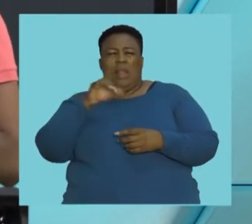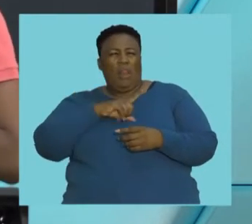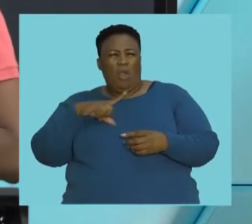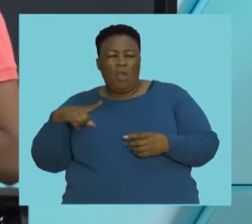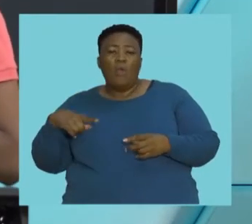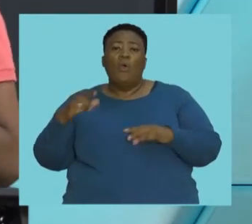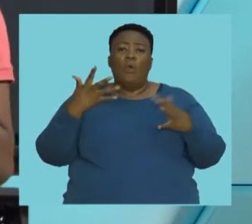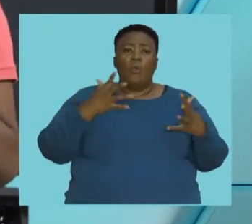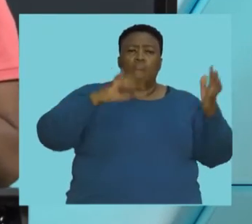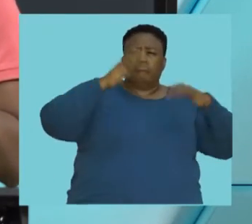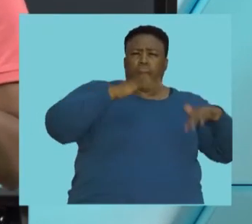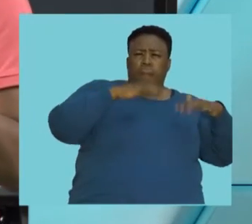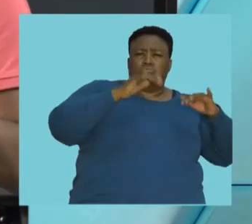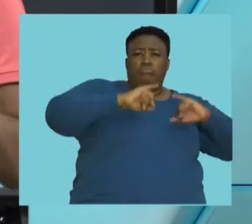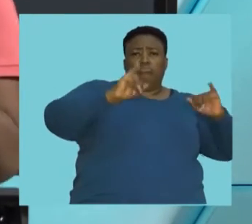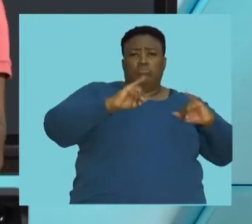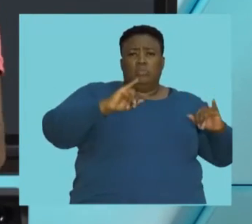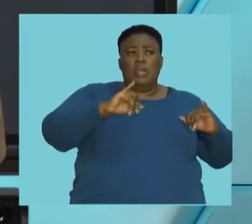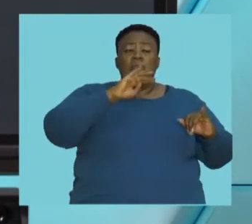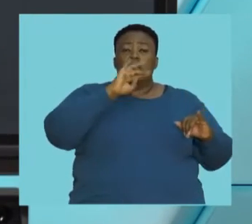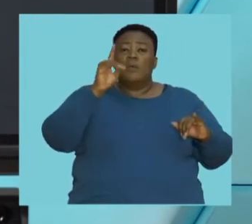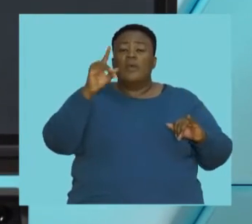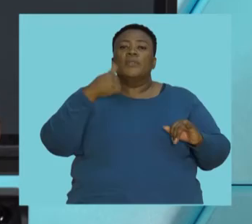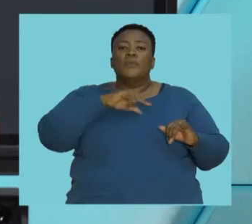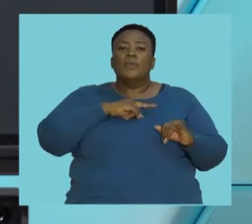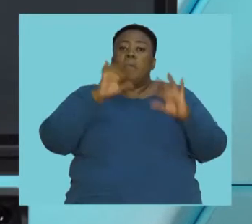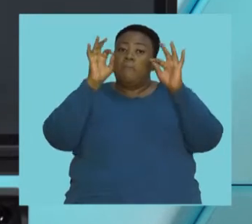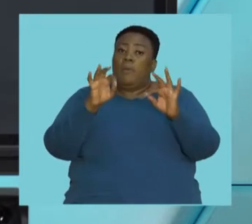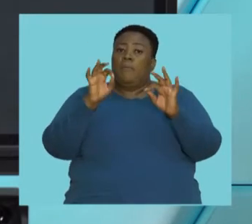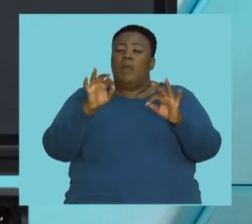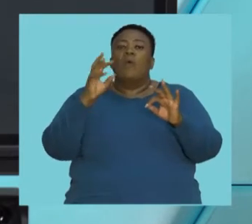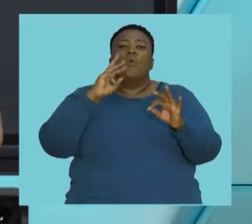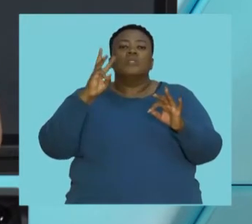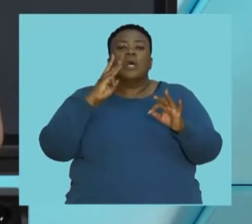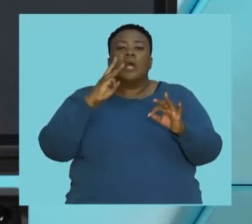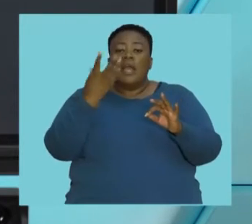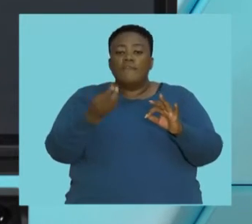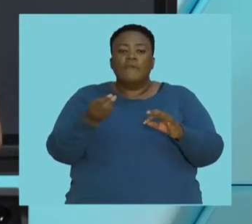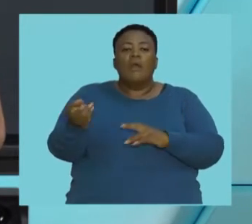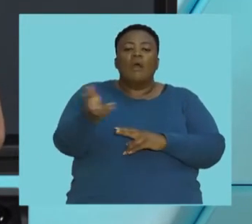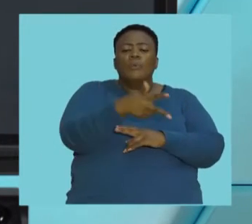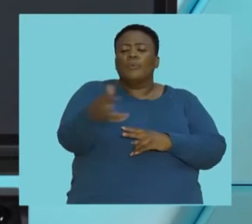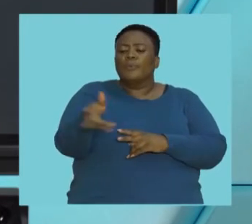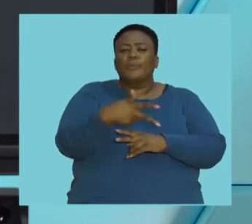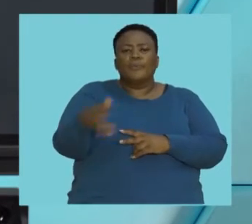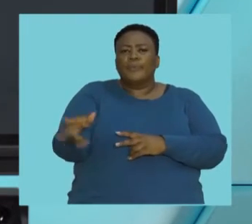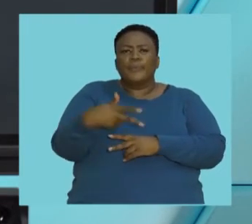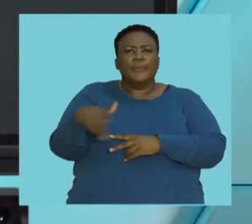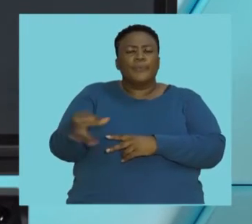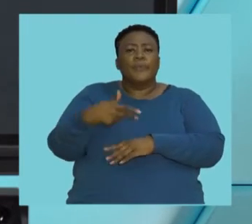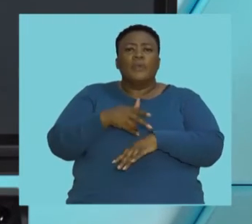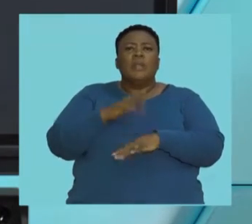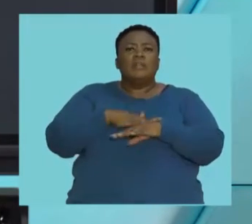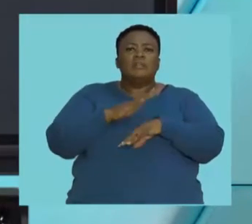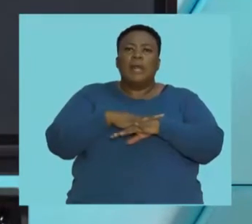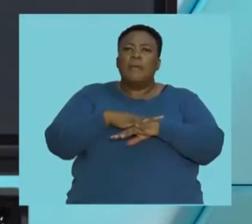longer. And this means that we don't have proper irrigation, we don't have proper water which is naturally available during our summers when it